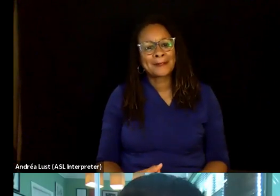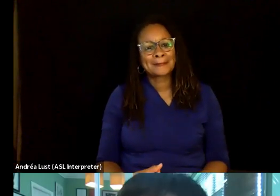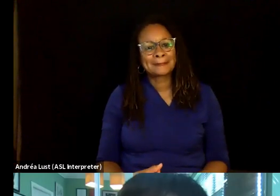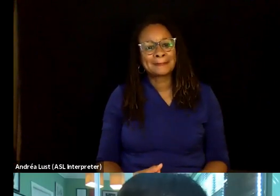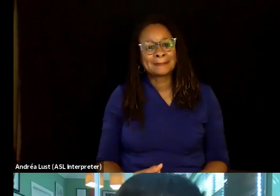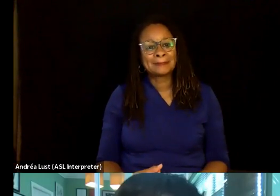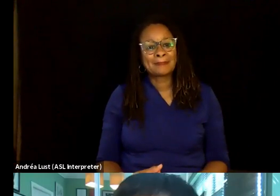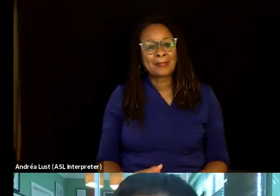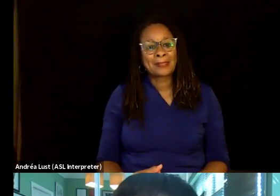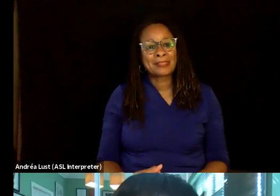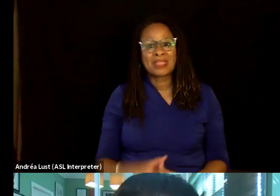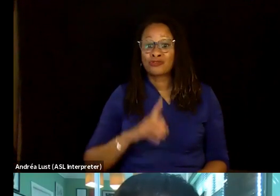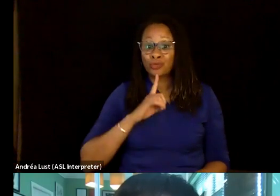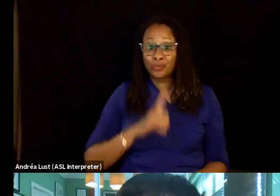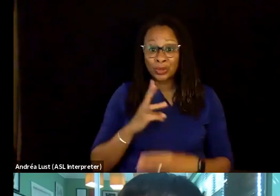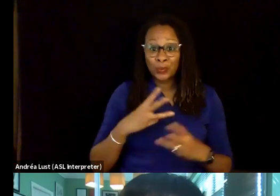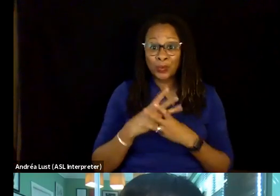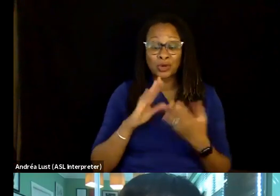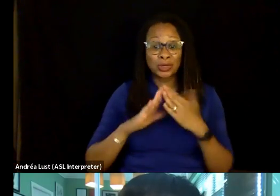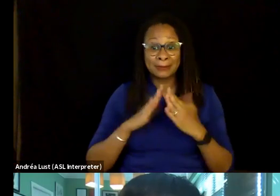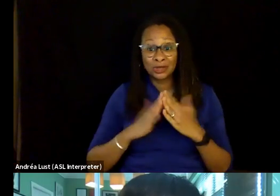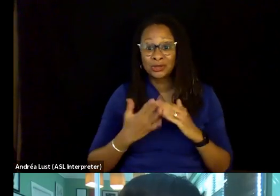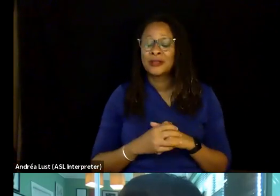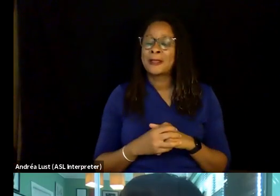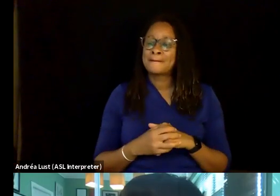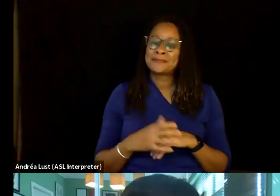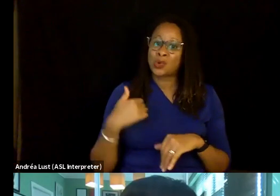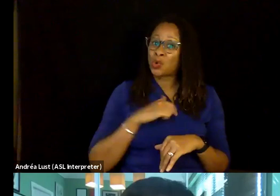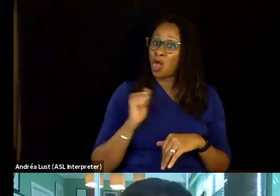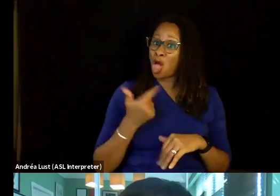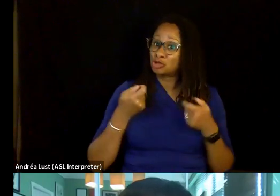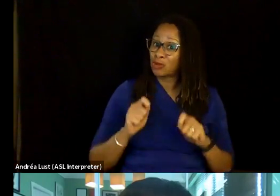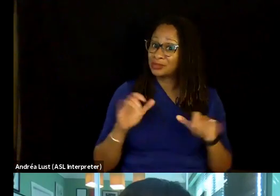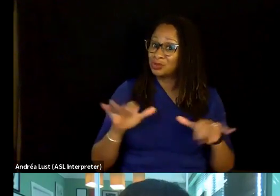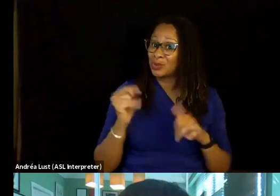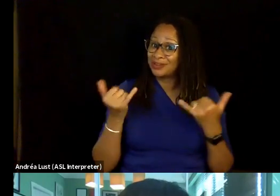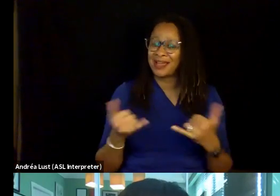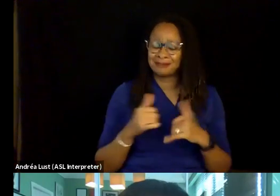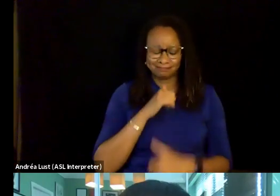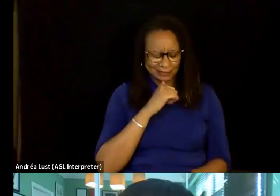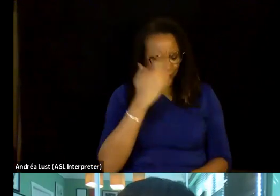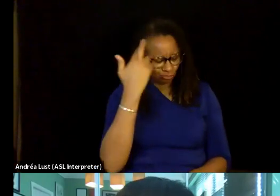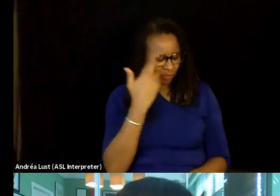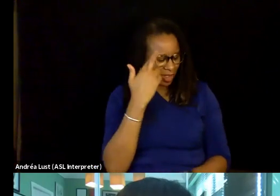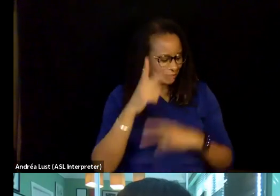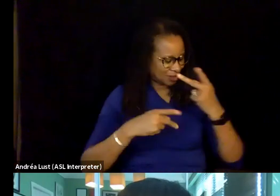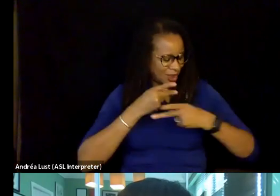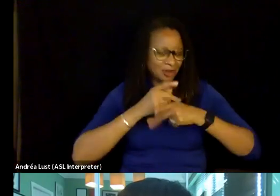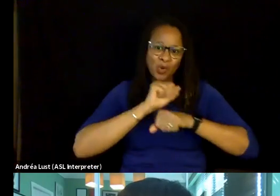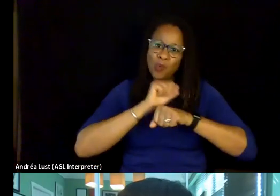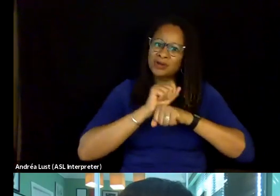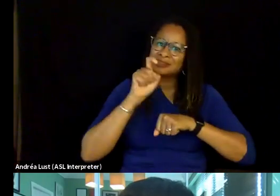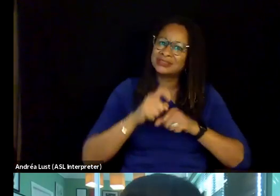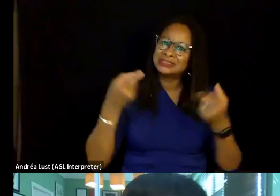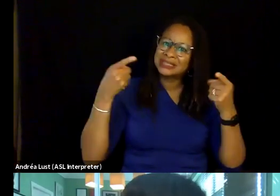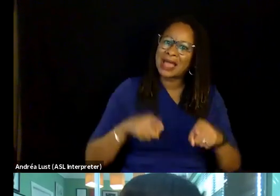Real world communities, right? I think we're all trying to do that now. I didn't realize how the kind of work that needs to happen